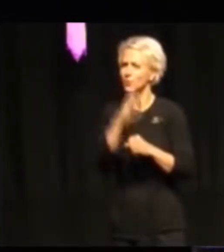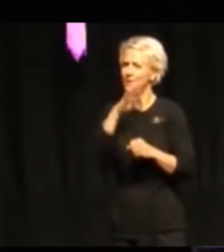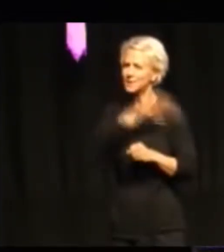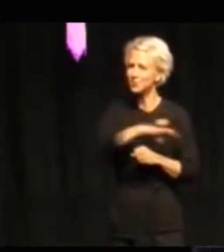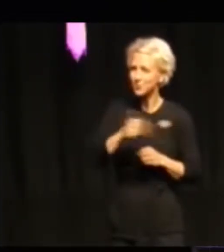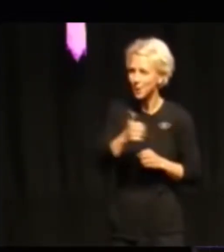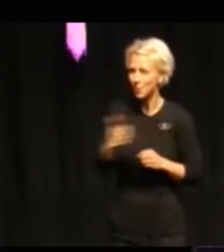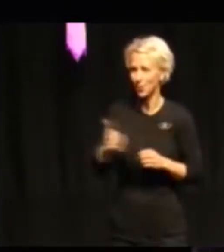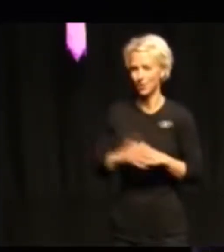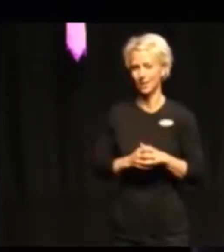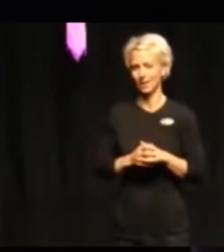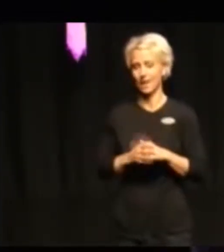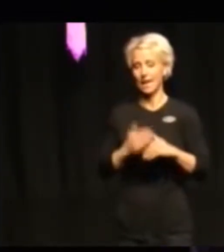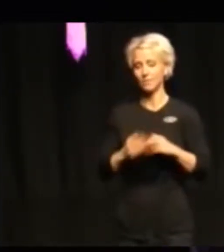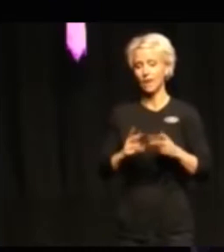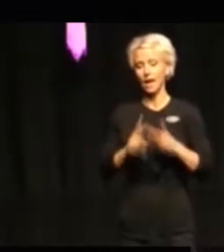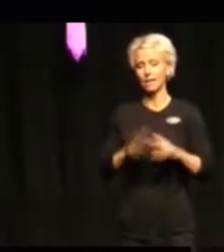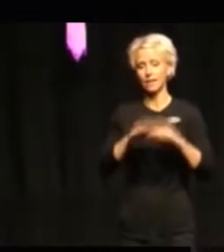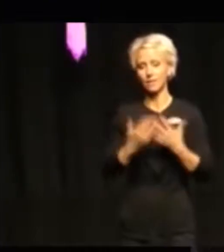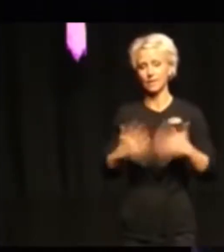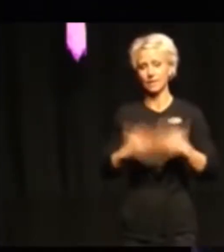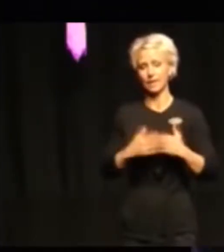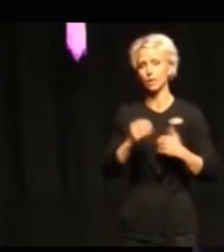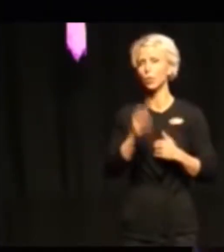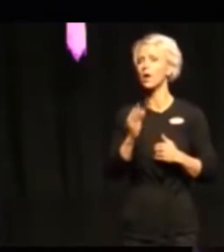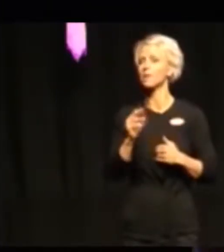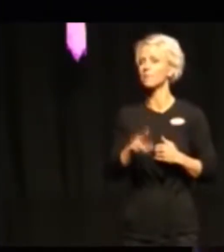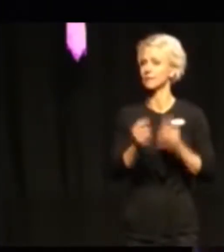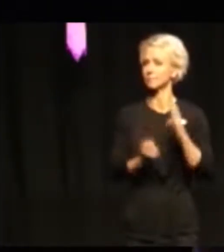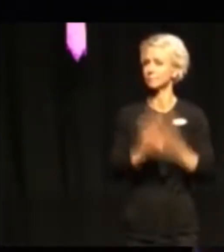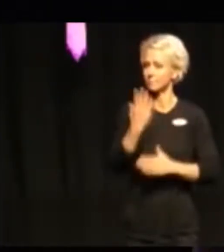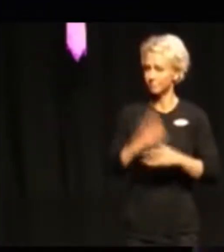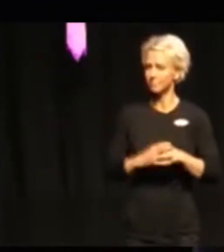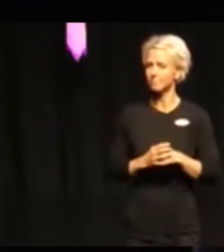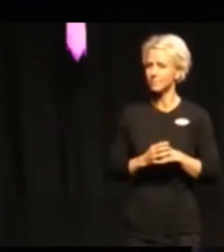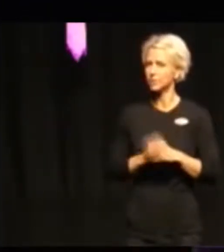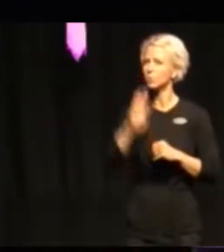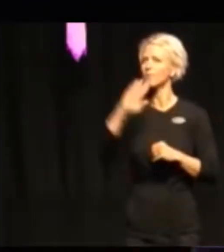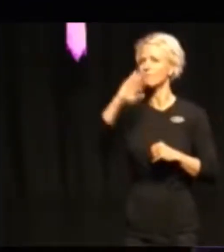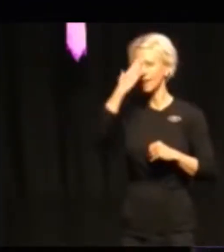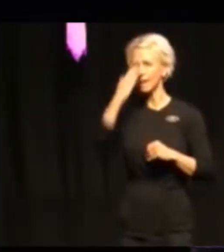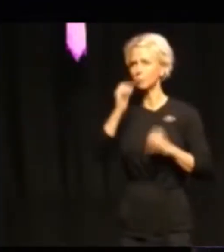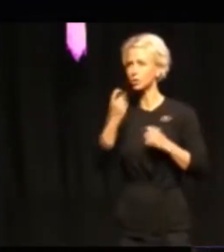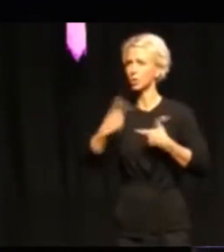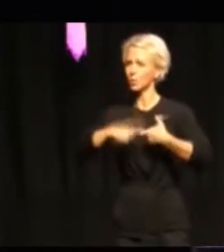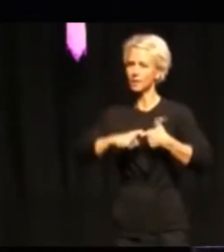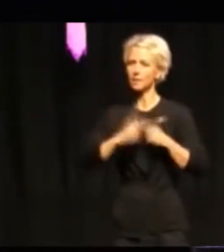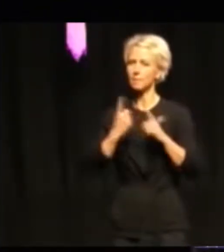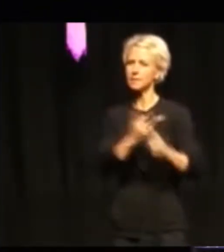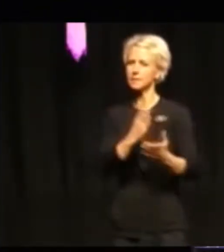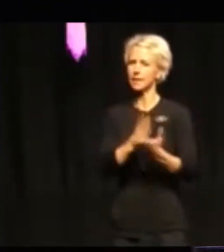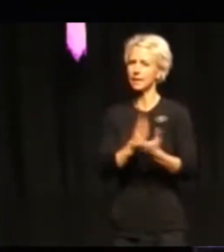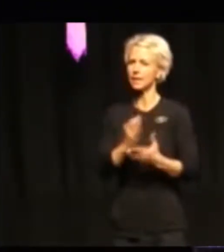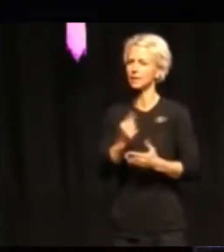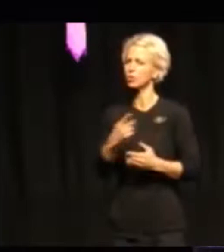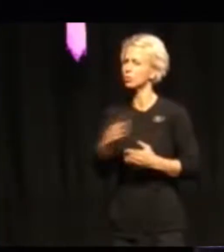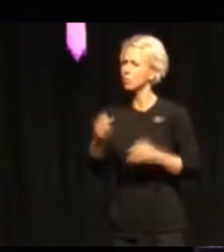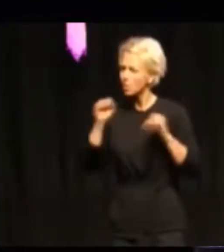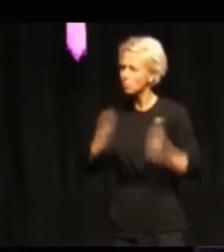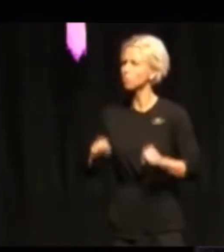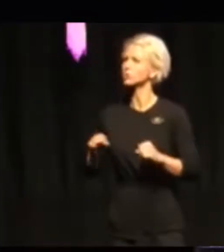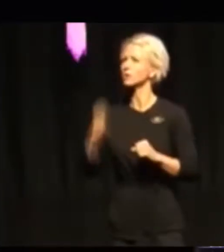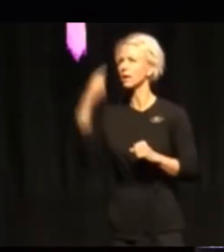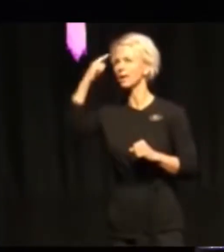At the end of the Second World War, the UN gets started. They know they want there to be human rights. And they actually have to figure